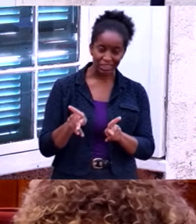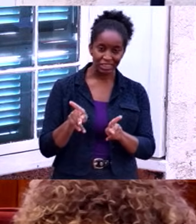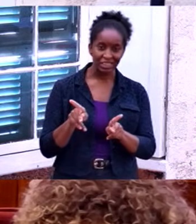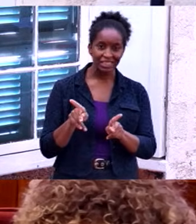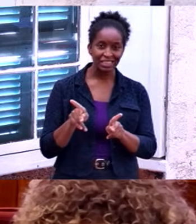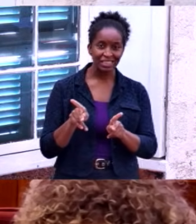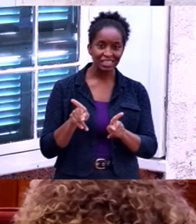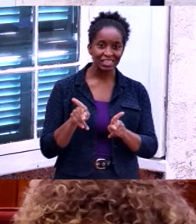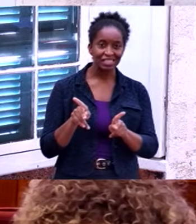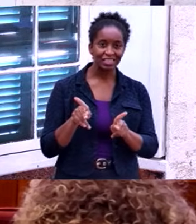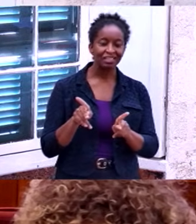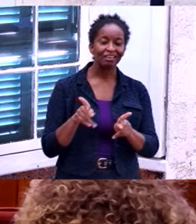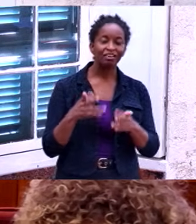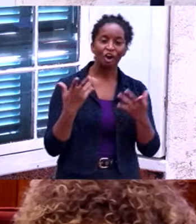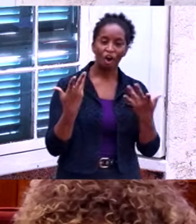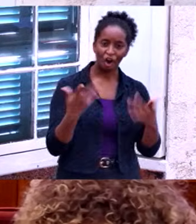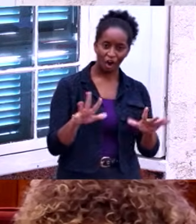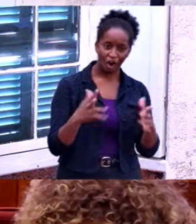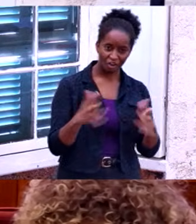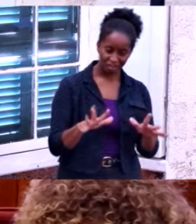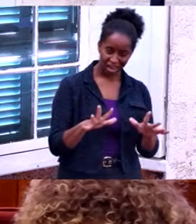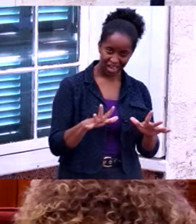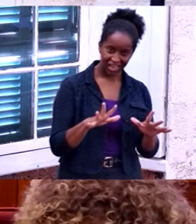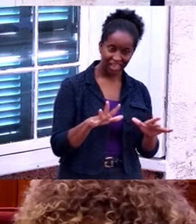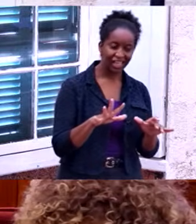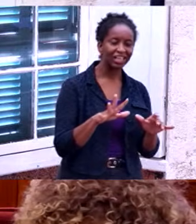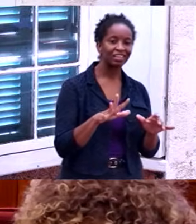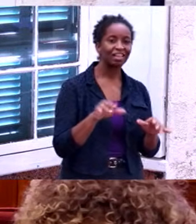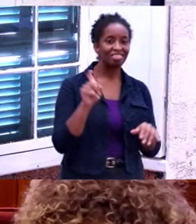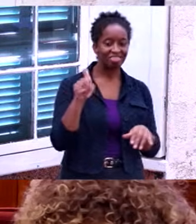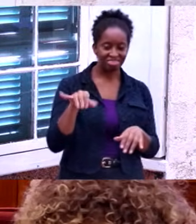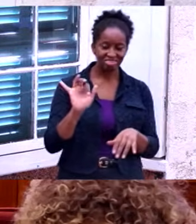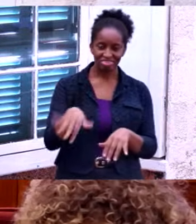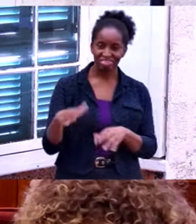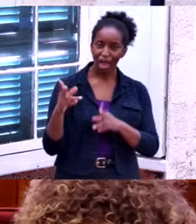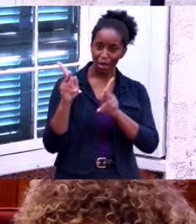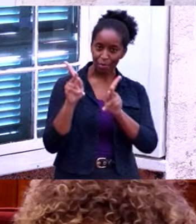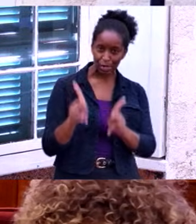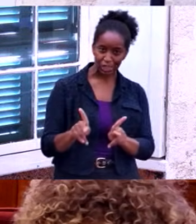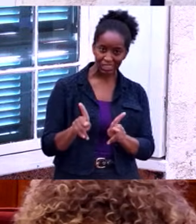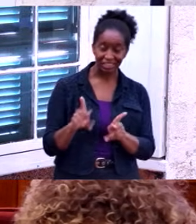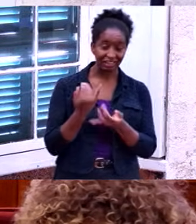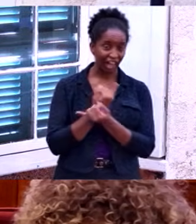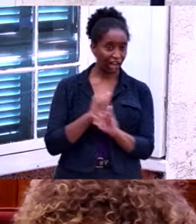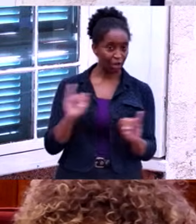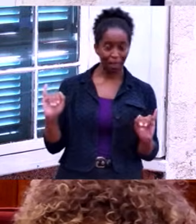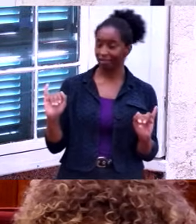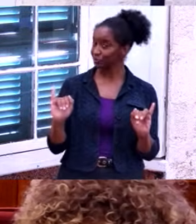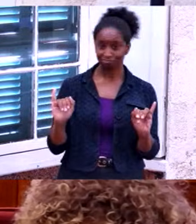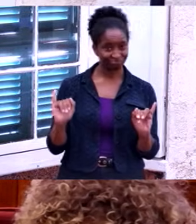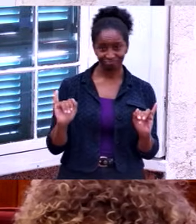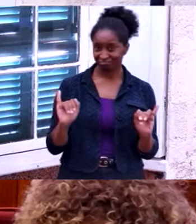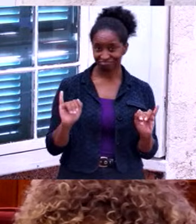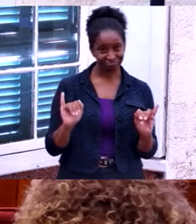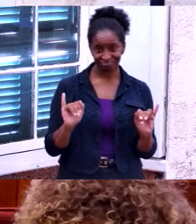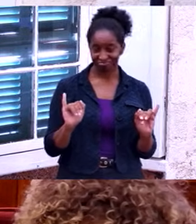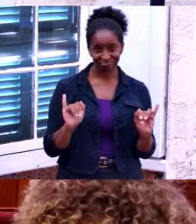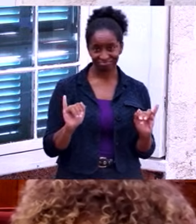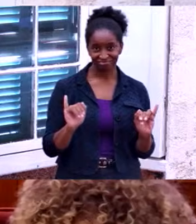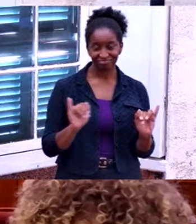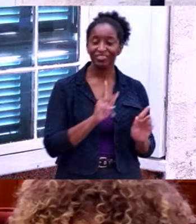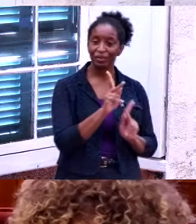I do not really know what problem we are really solving from that point of view. I leave that,